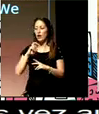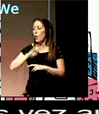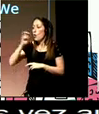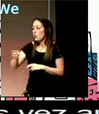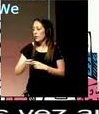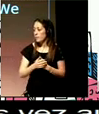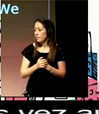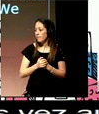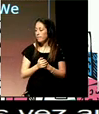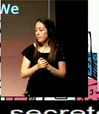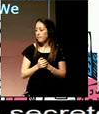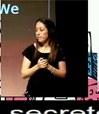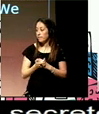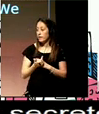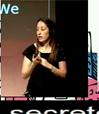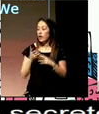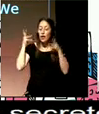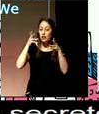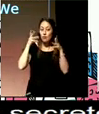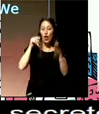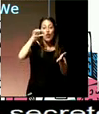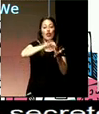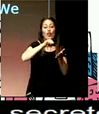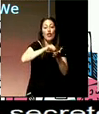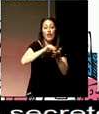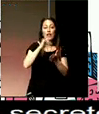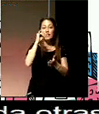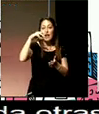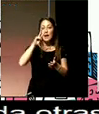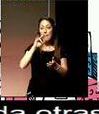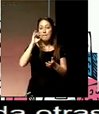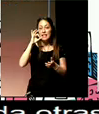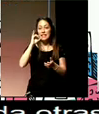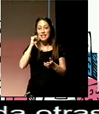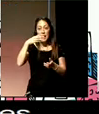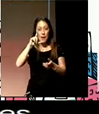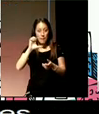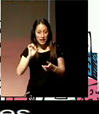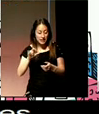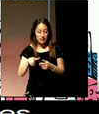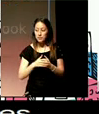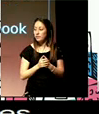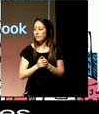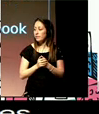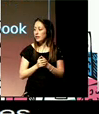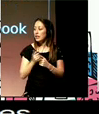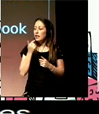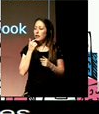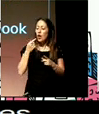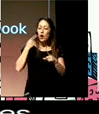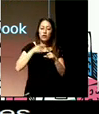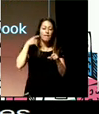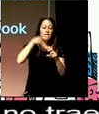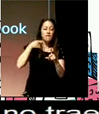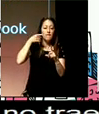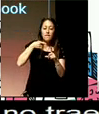I recommend The Invisible Cities, a wonderful book by Italo Calvino. And finally, María